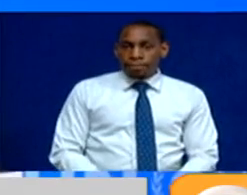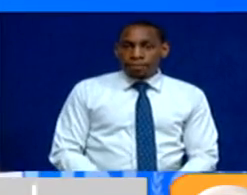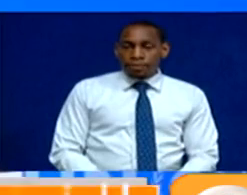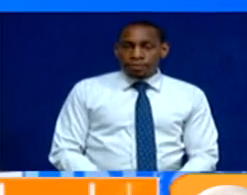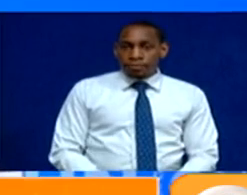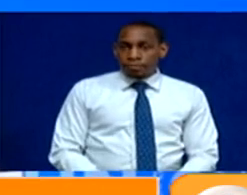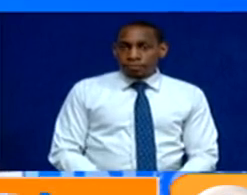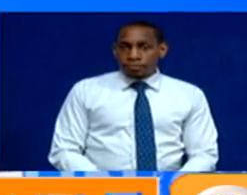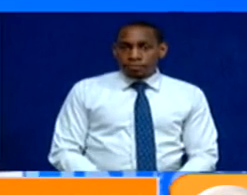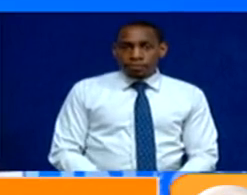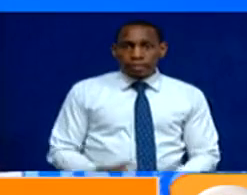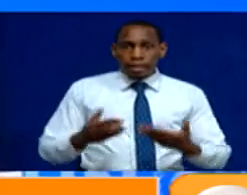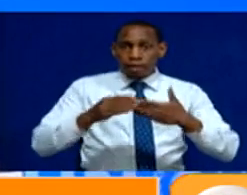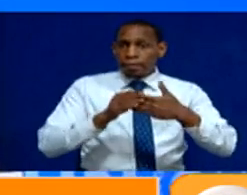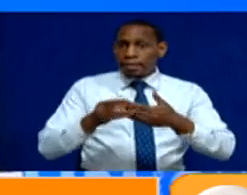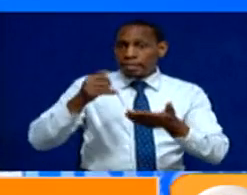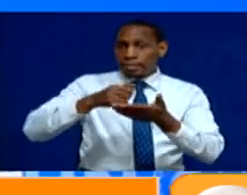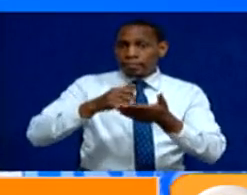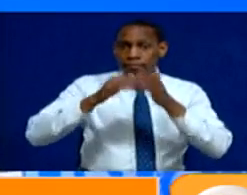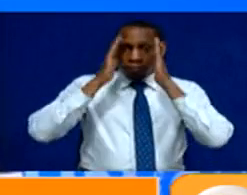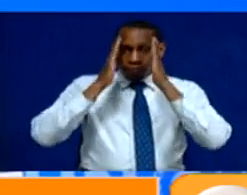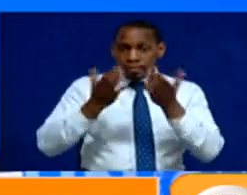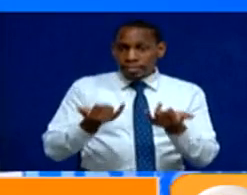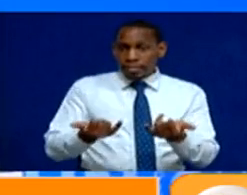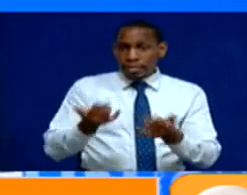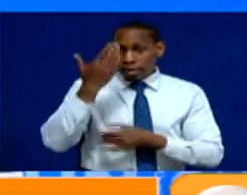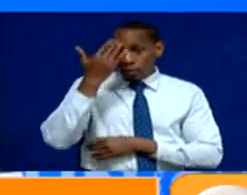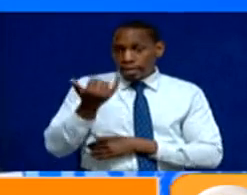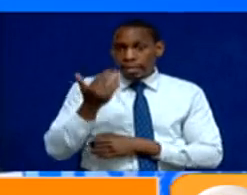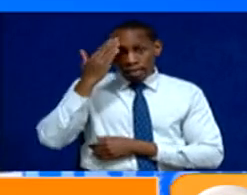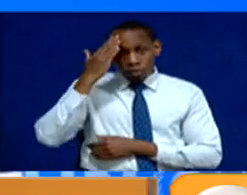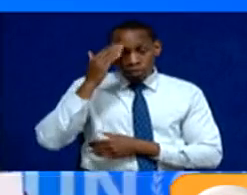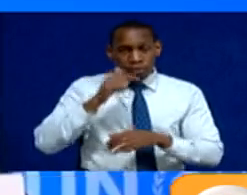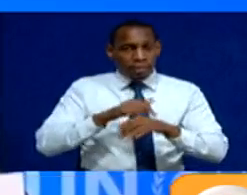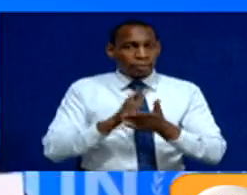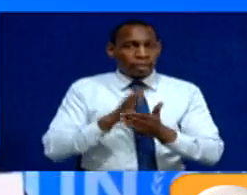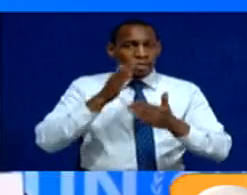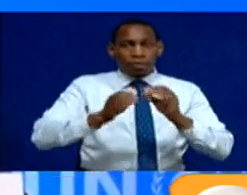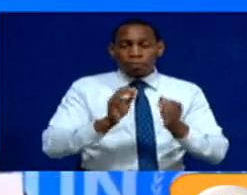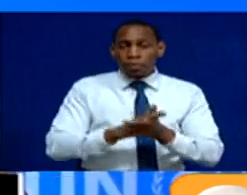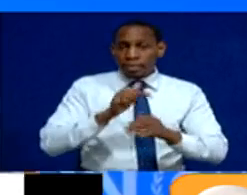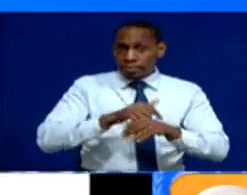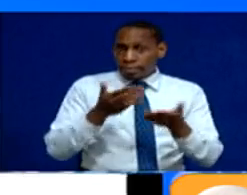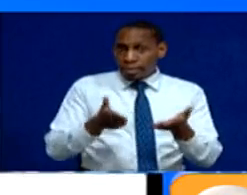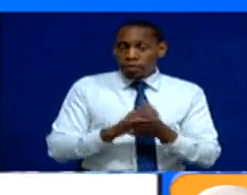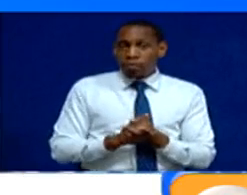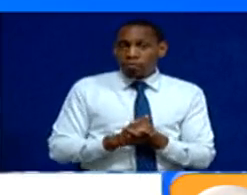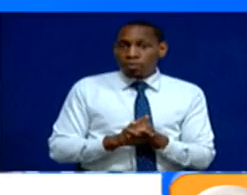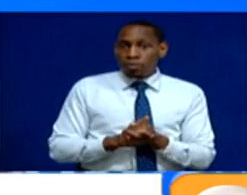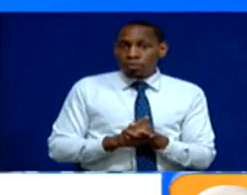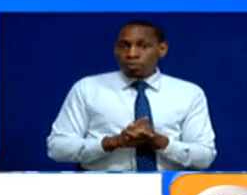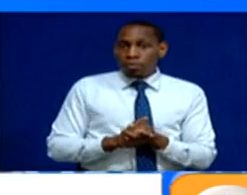has really been at the center of our attention here, because we know now that if we don't stop in time, we